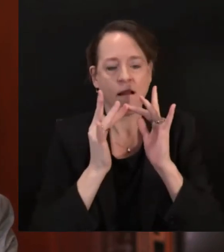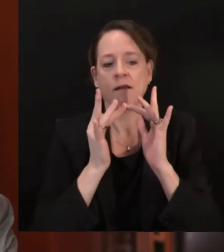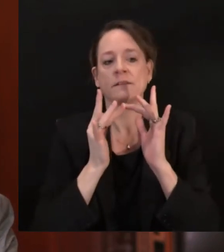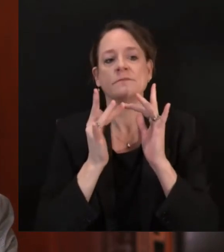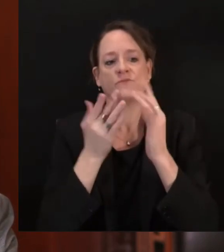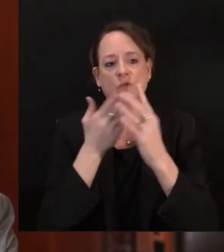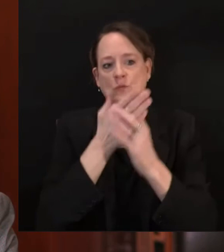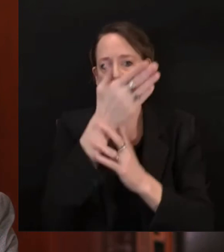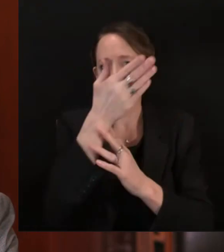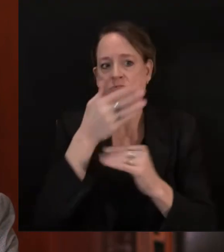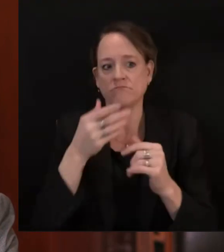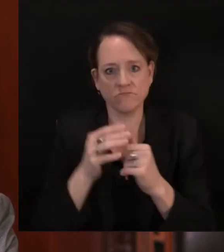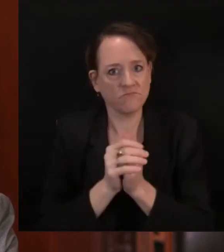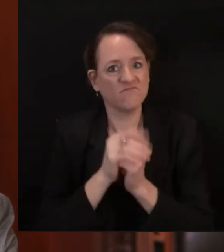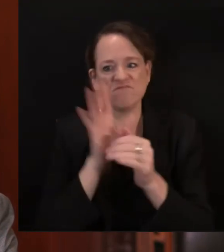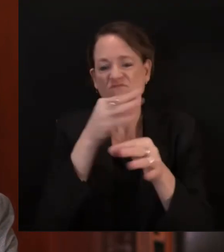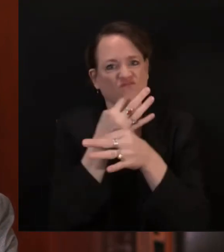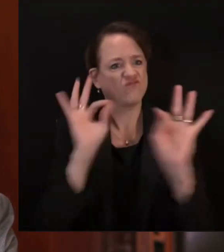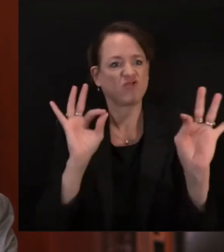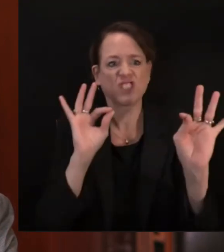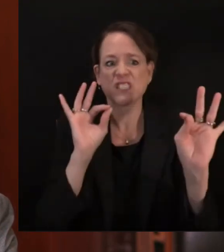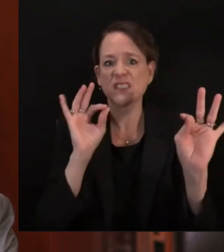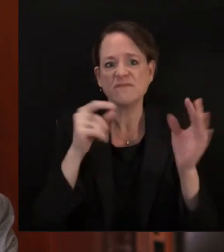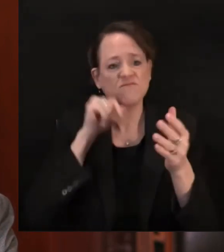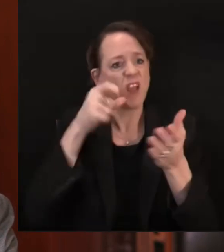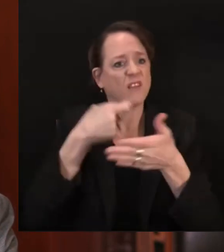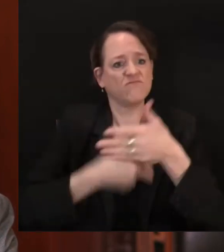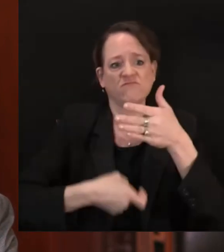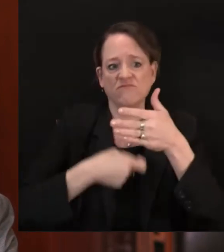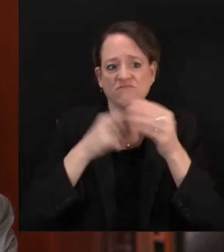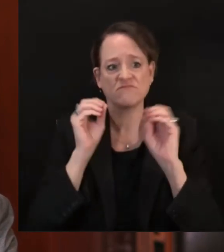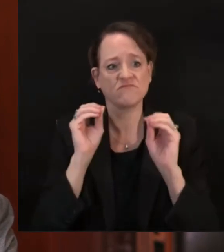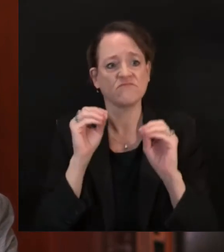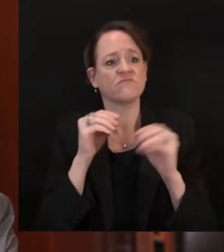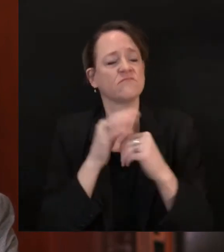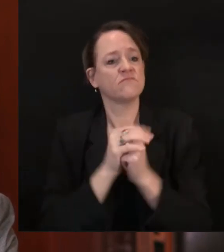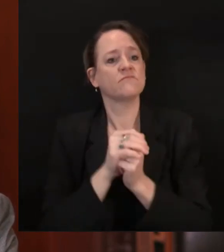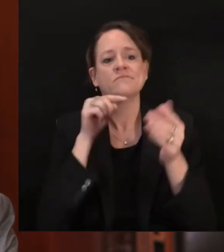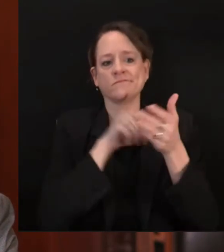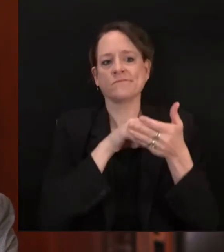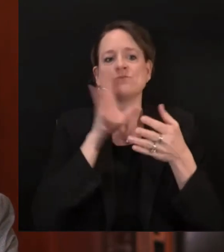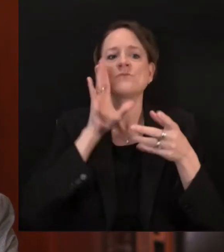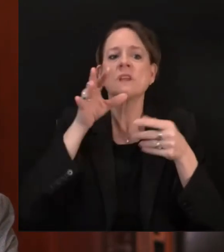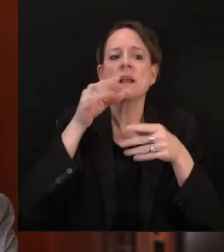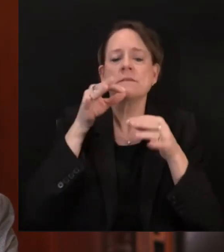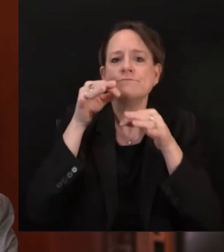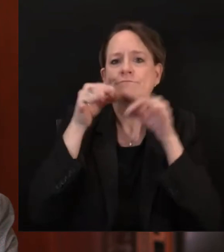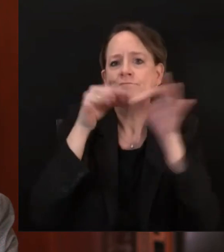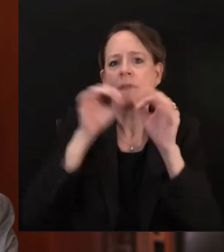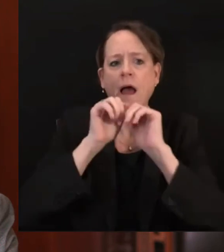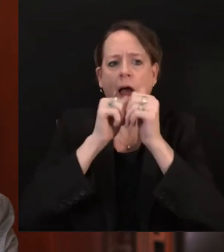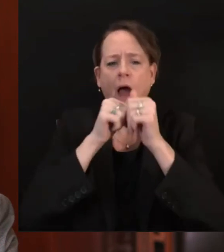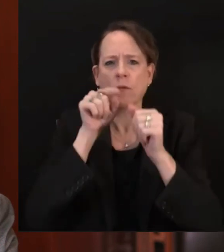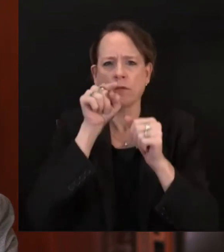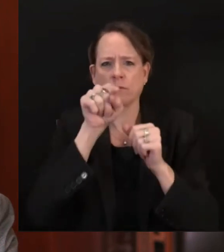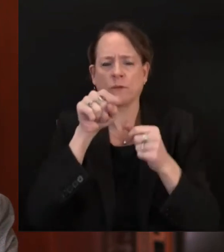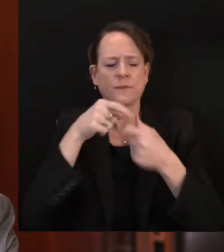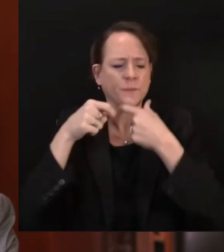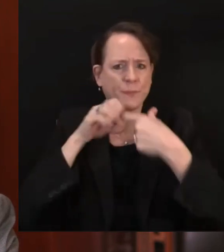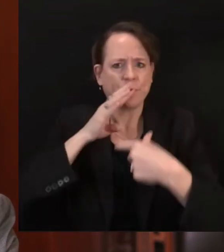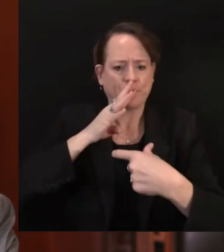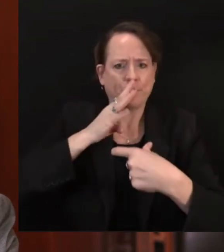for testing and where to send the kit for processing to get your results. Just like a nasal swab test, the saliva